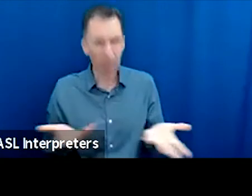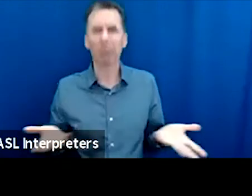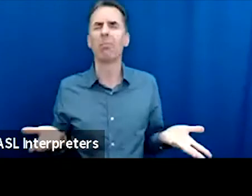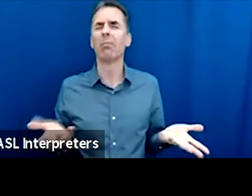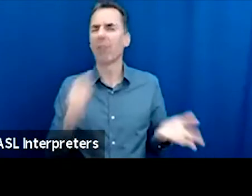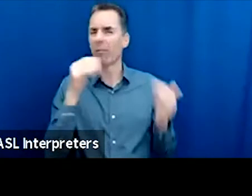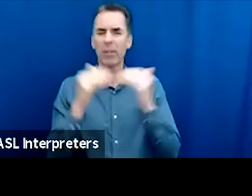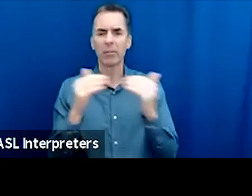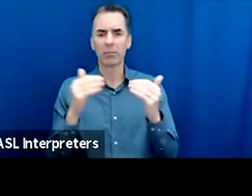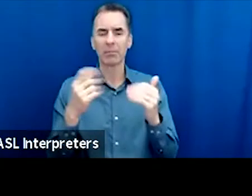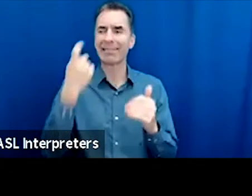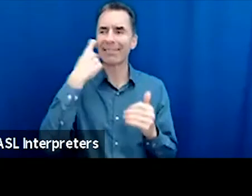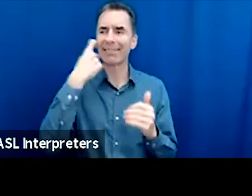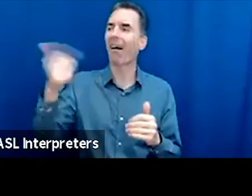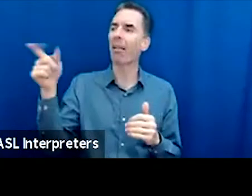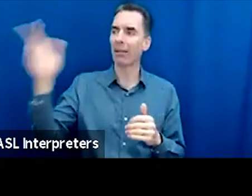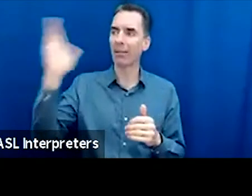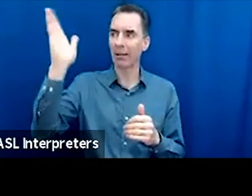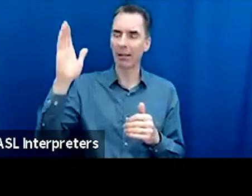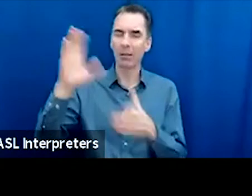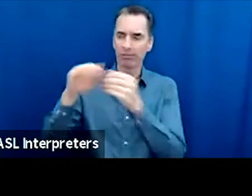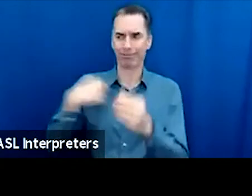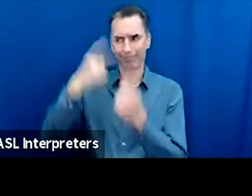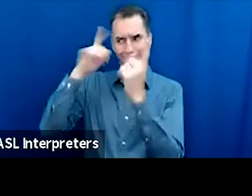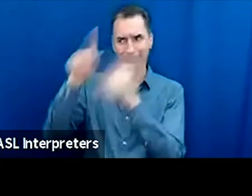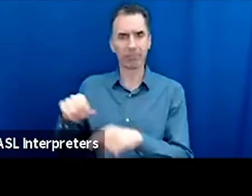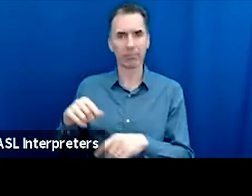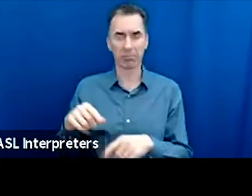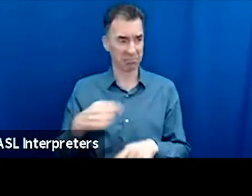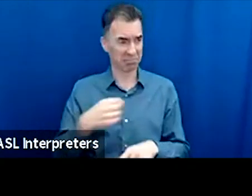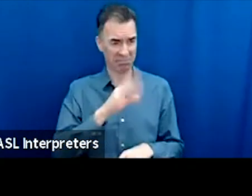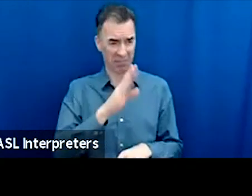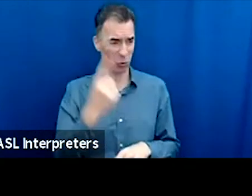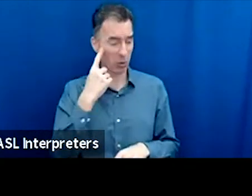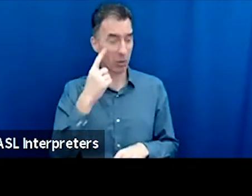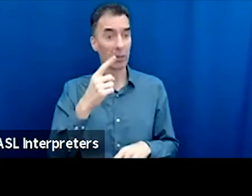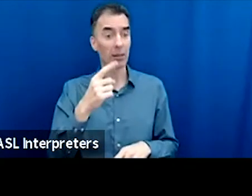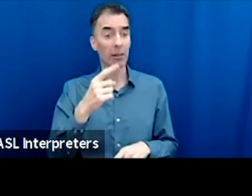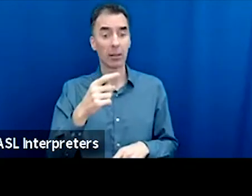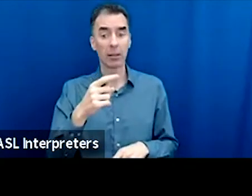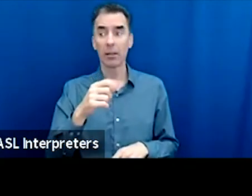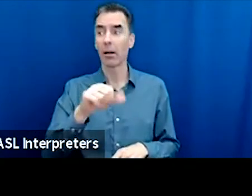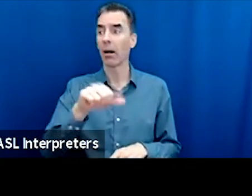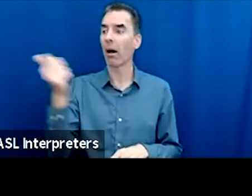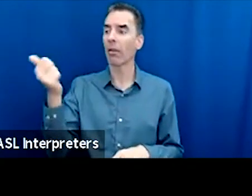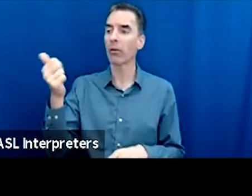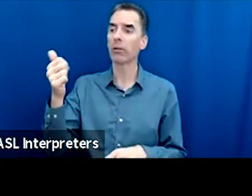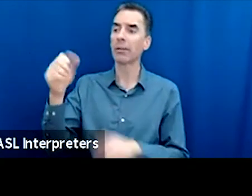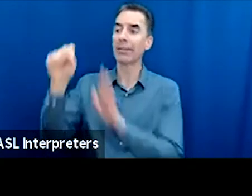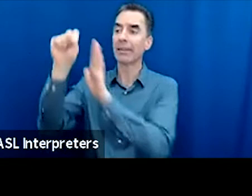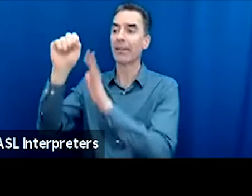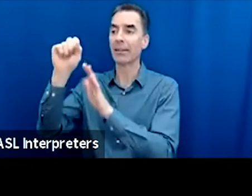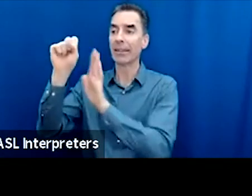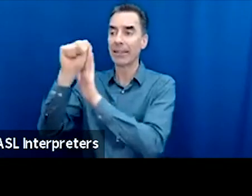earlier is absolutely correct. I've never worked at a statewide institution or a mom and pop show